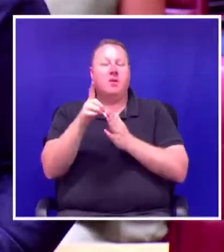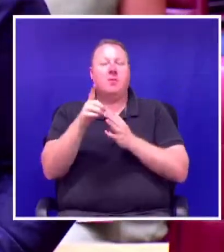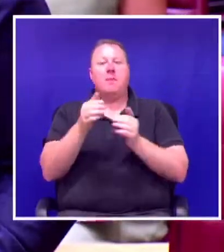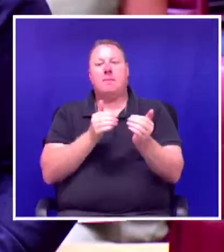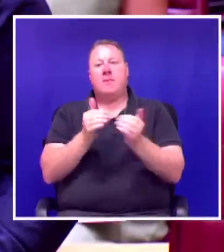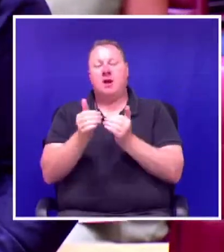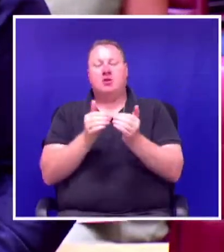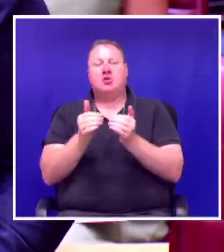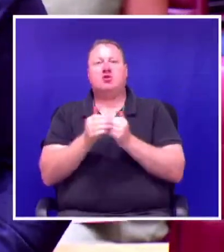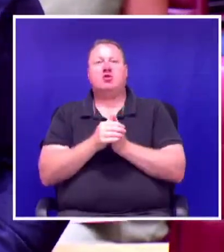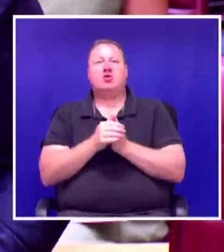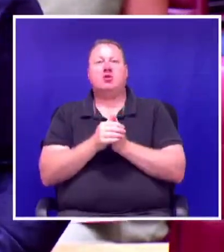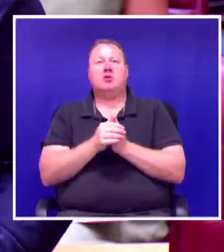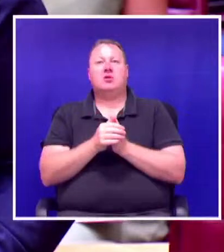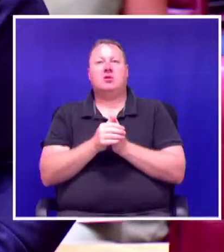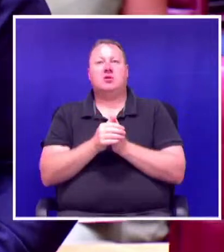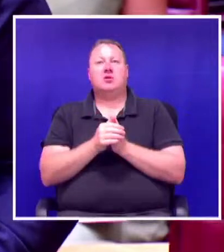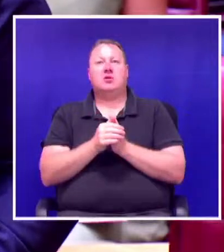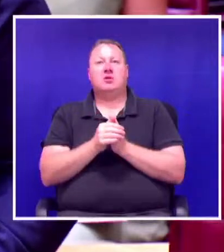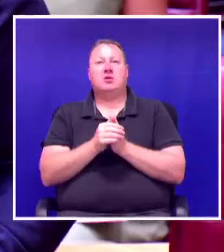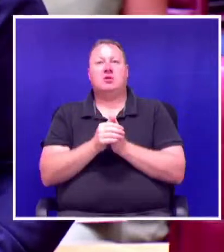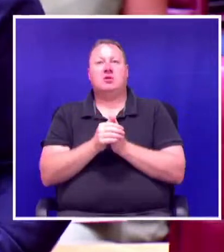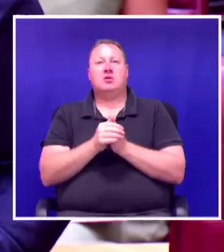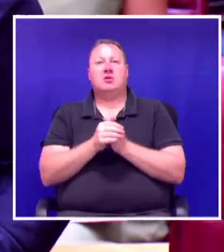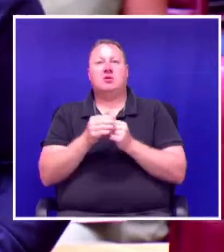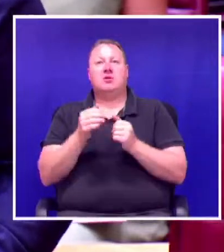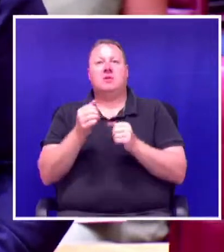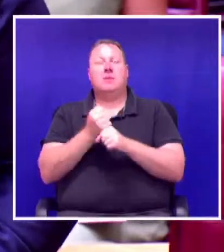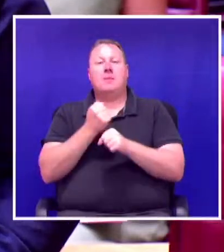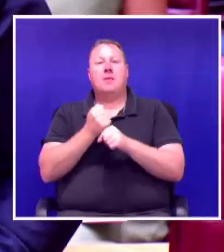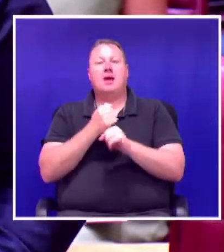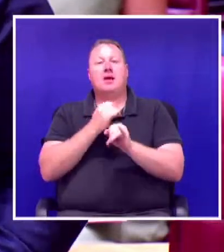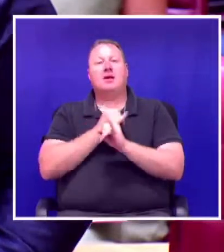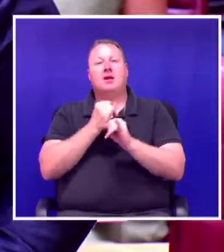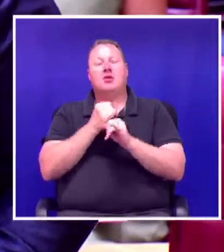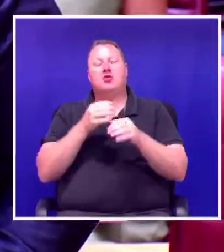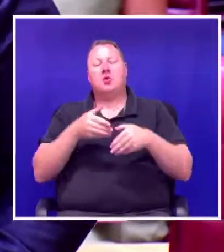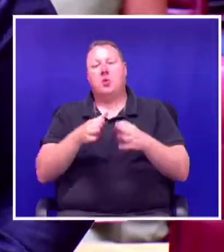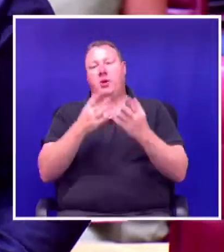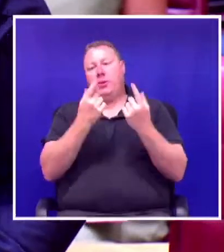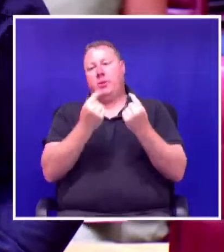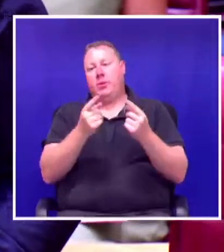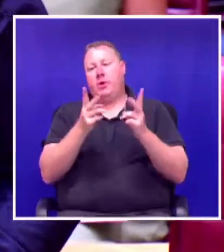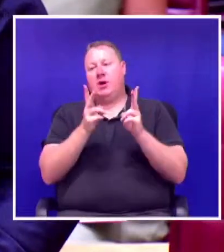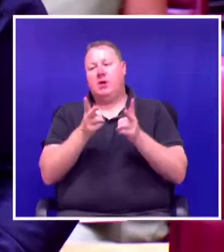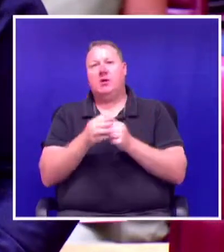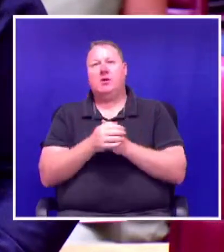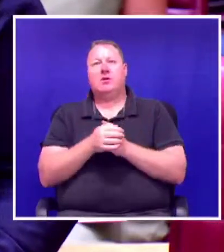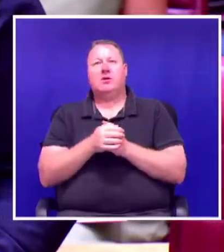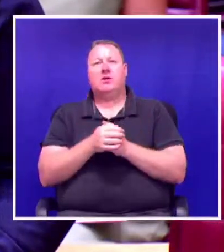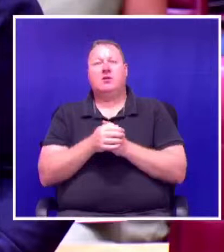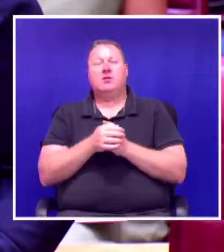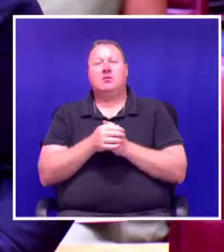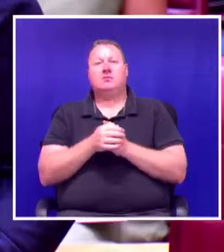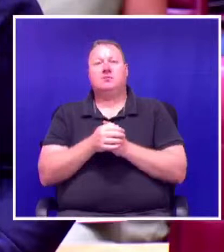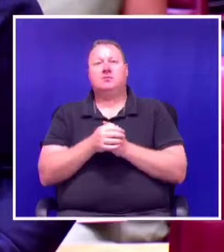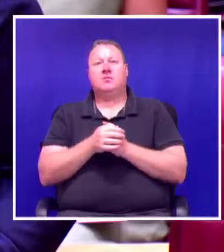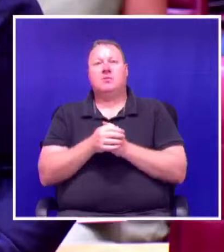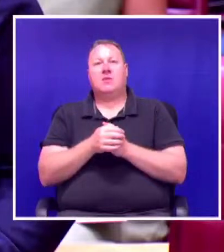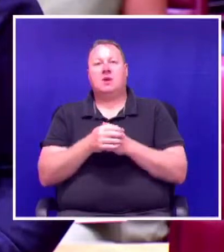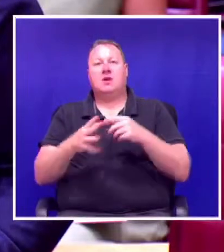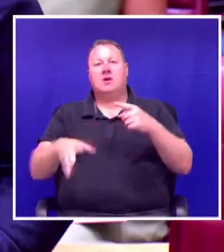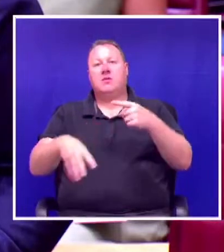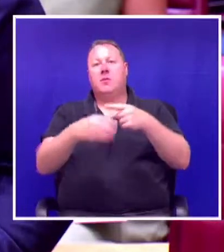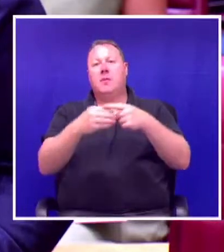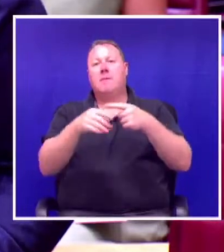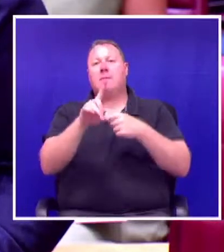marketed that will propel industrialization. Now, the question that I want to pose as a follow-up, Deputy